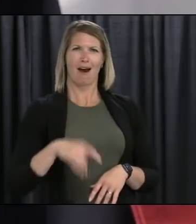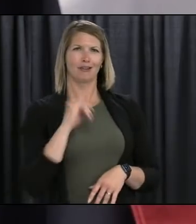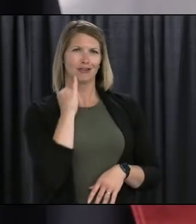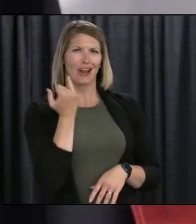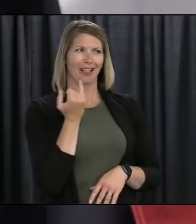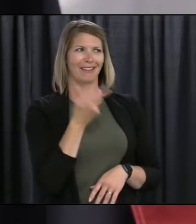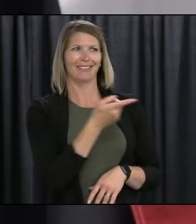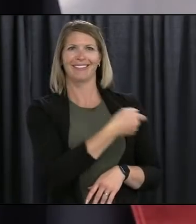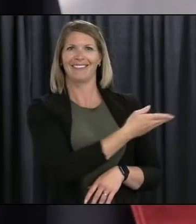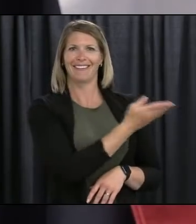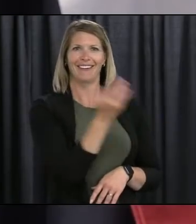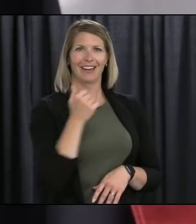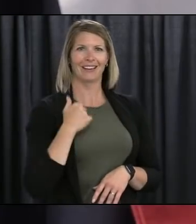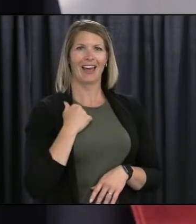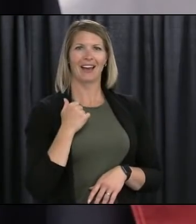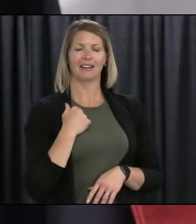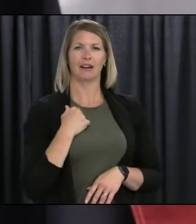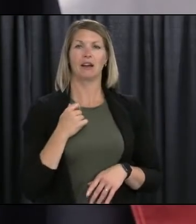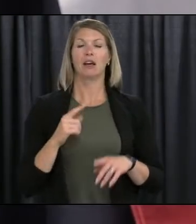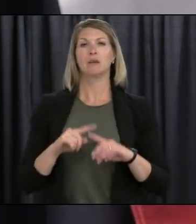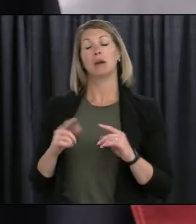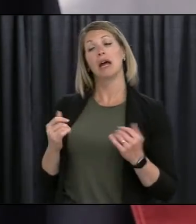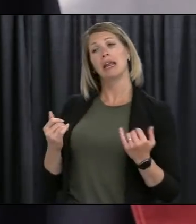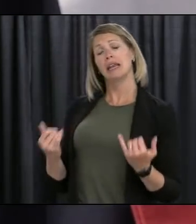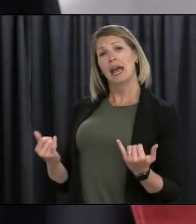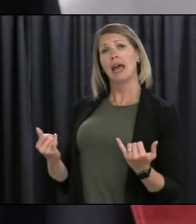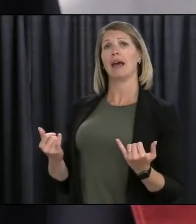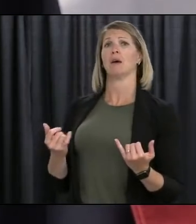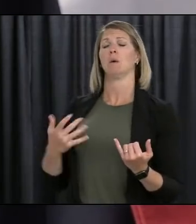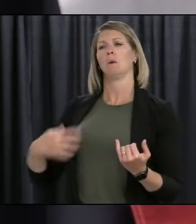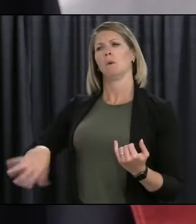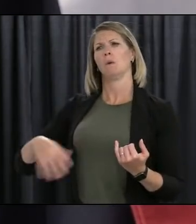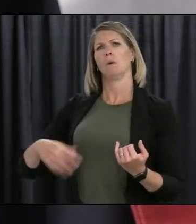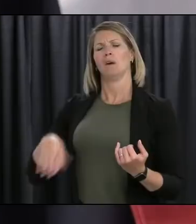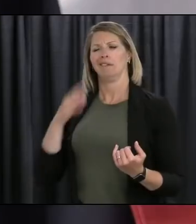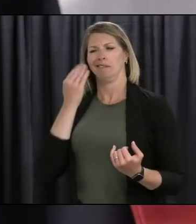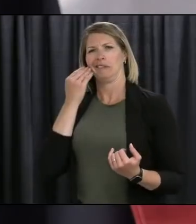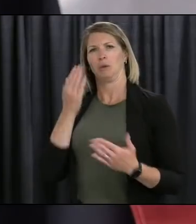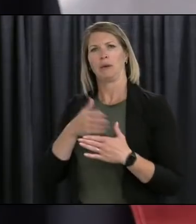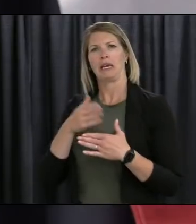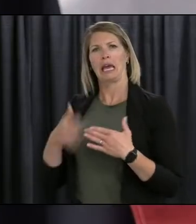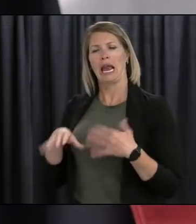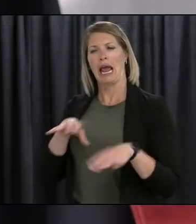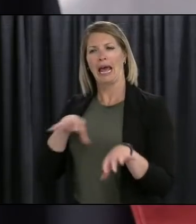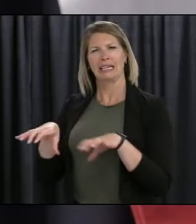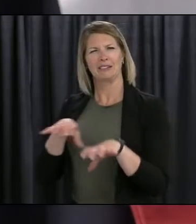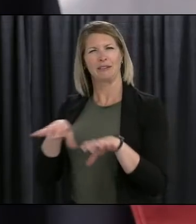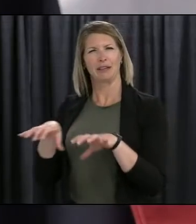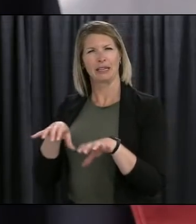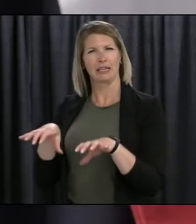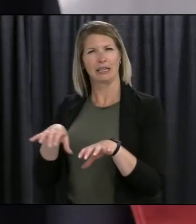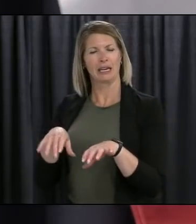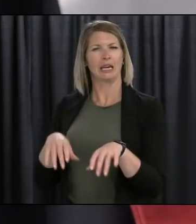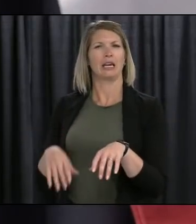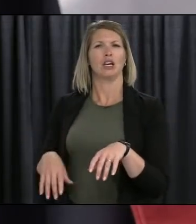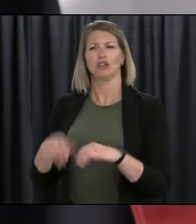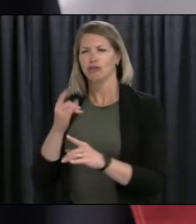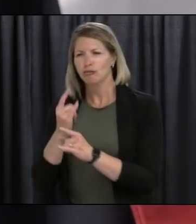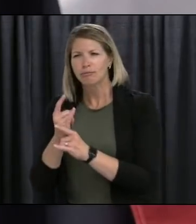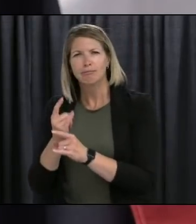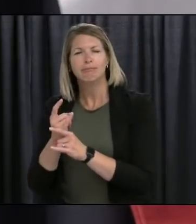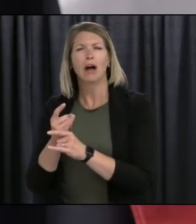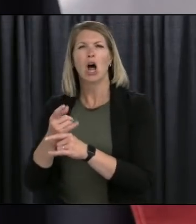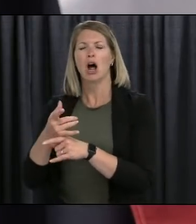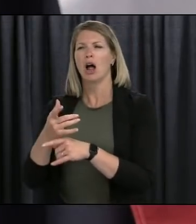taints the efforts of a lot of bar owners, hoteliers and restaurateurs in St. John's and around the province who